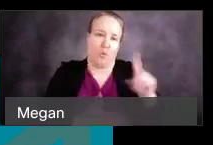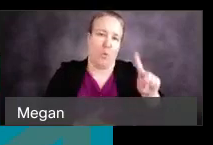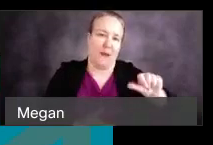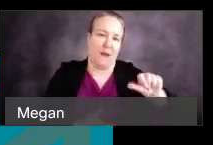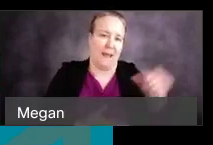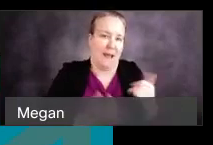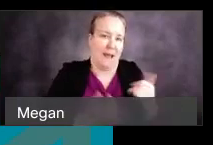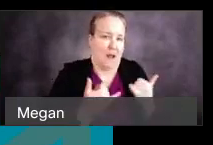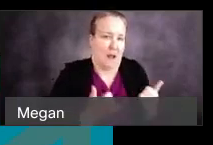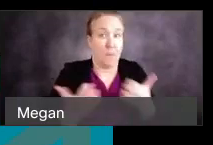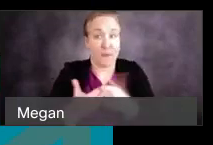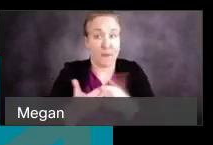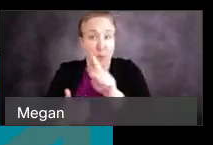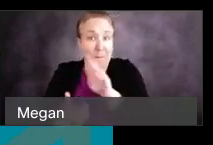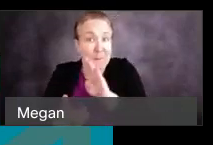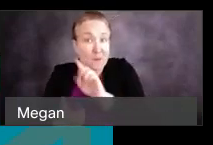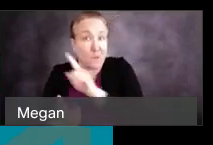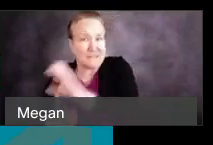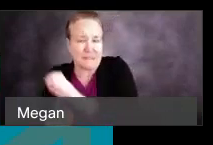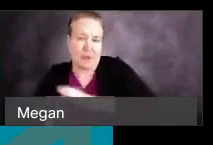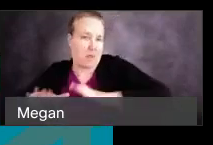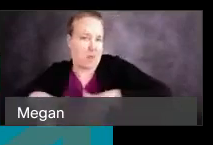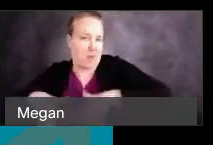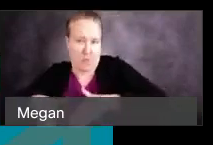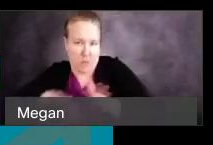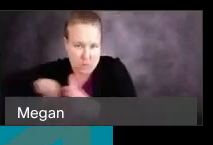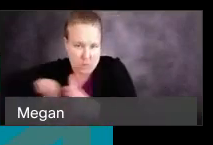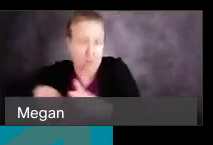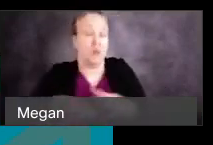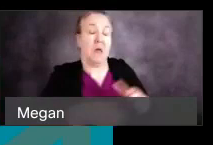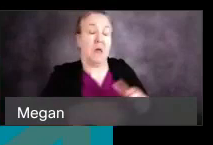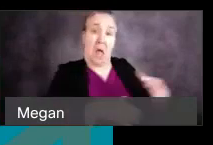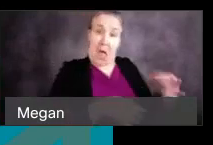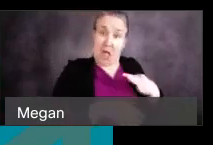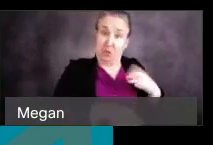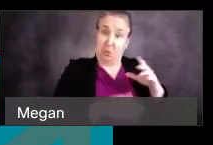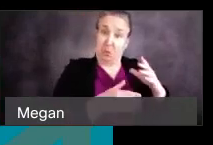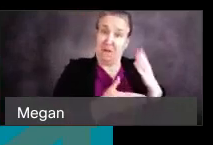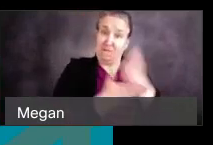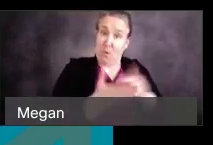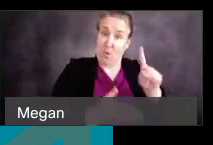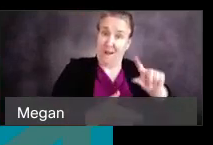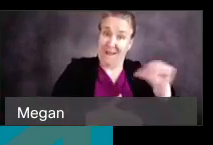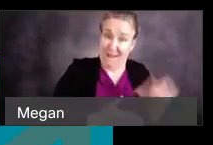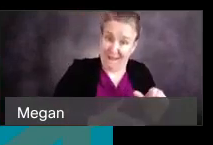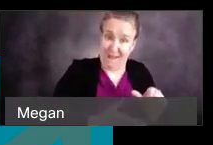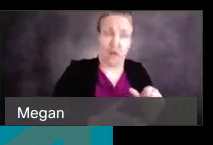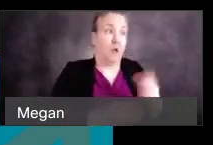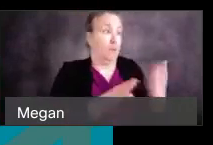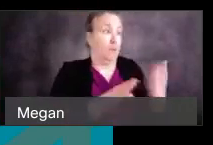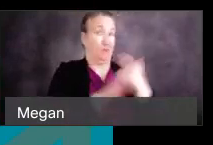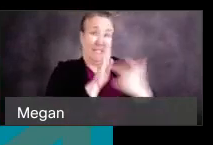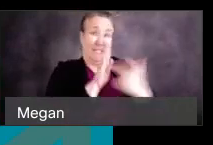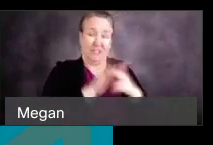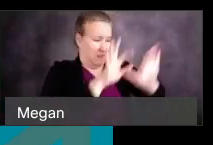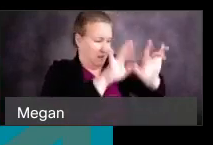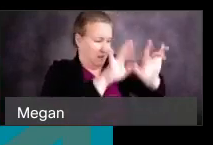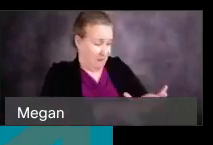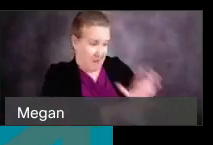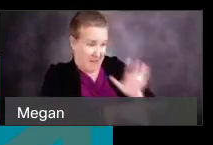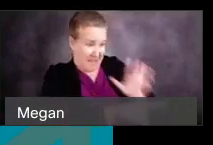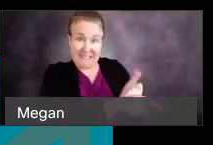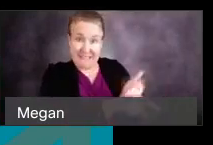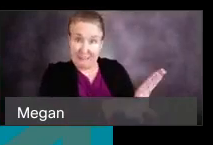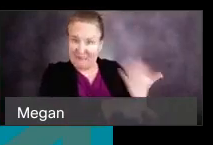this time. If you're eligible for phase 1A and you are sure that you've submitted that pre-registration survey, you hit the